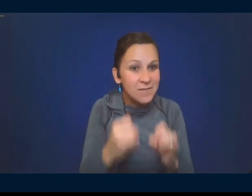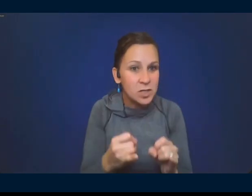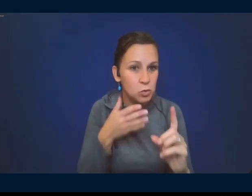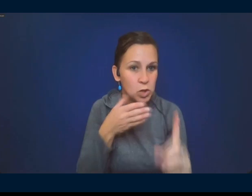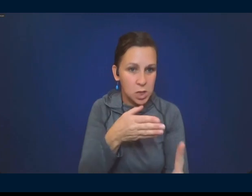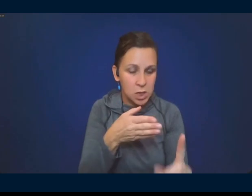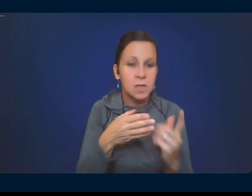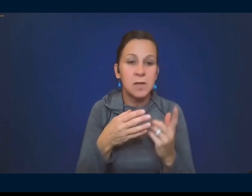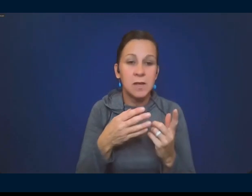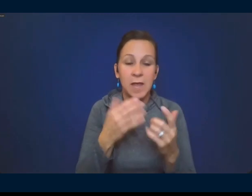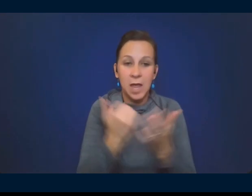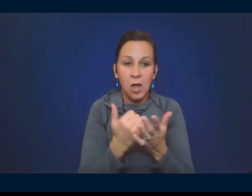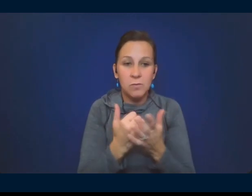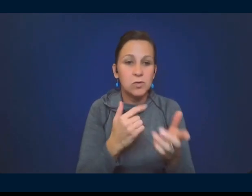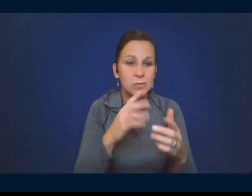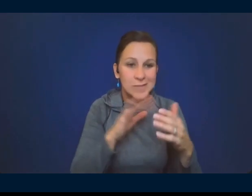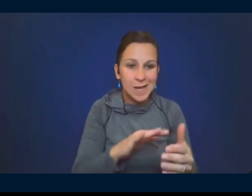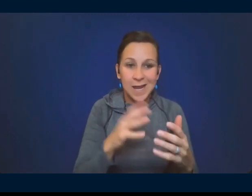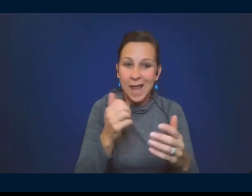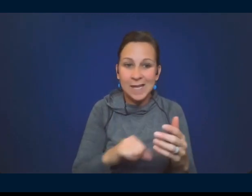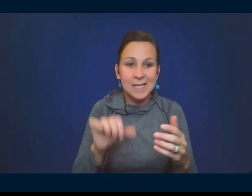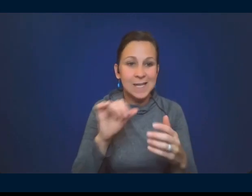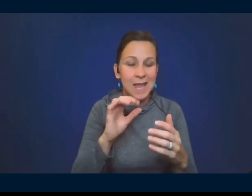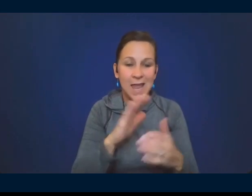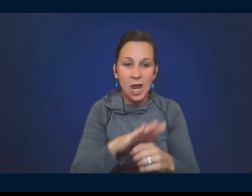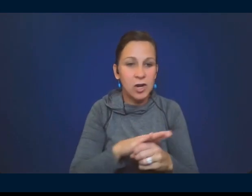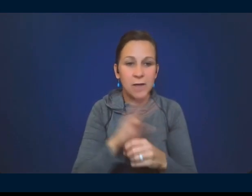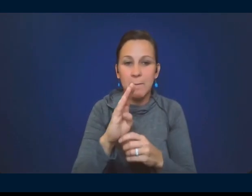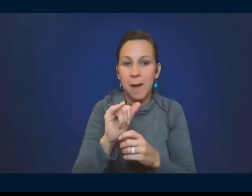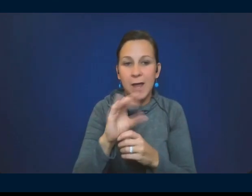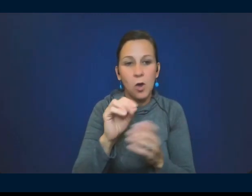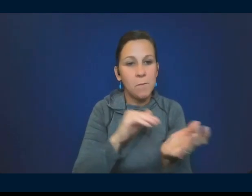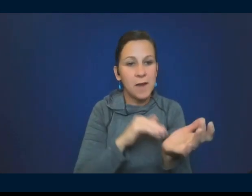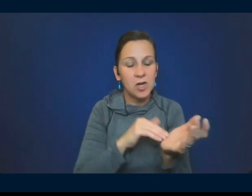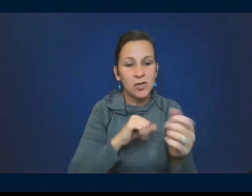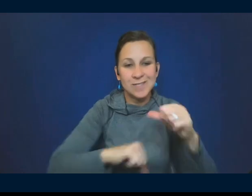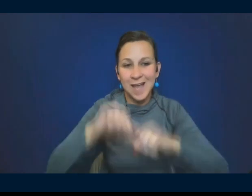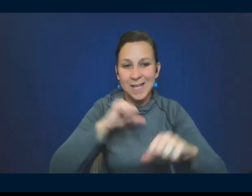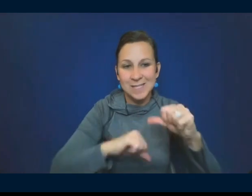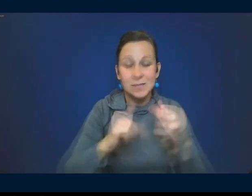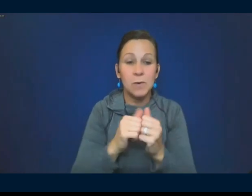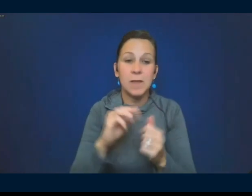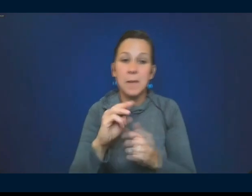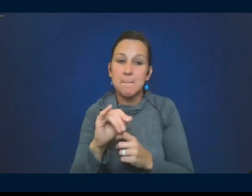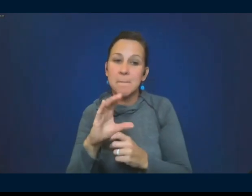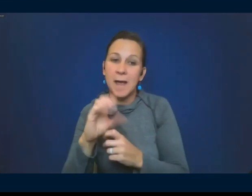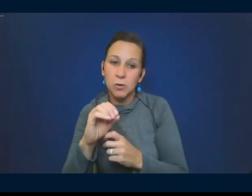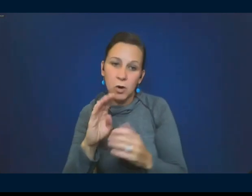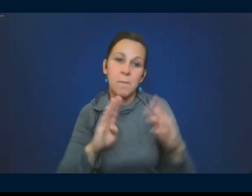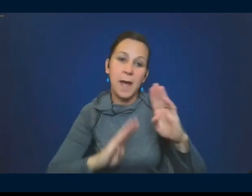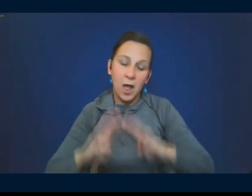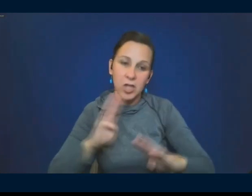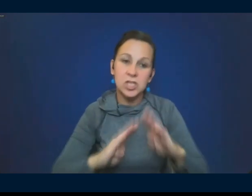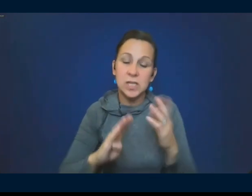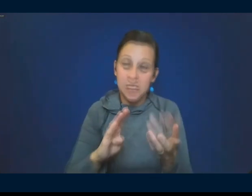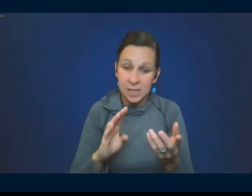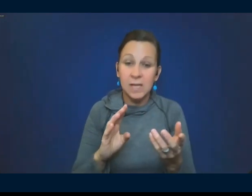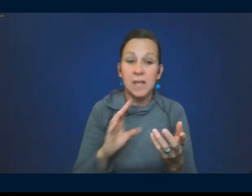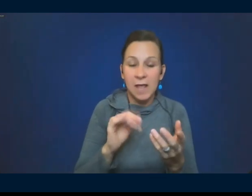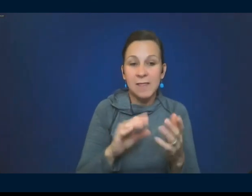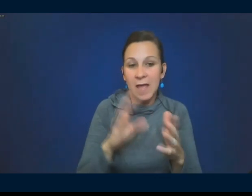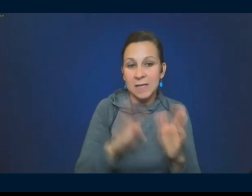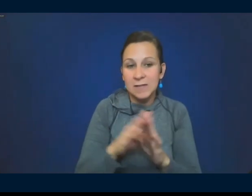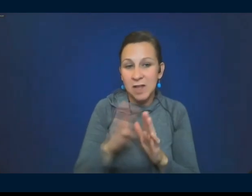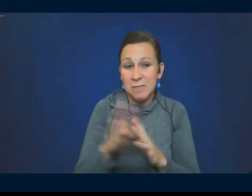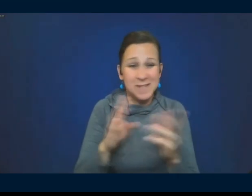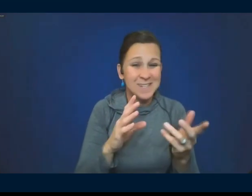you can study any area of the biomedical sciences, whether that's microbiology, immunology, vaccine development, does not